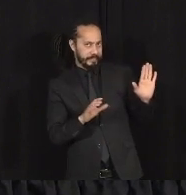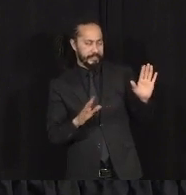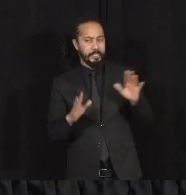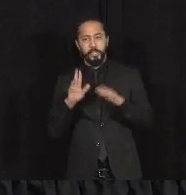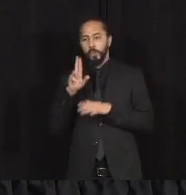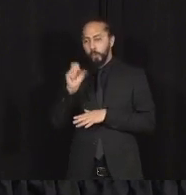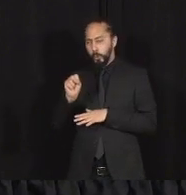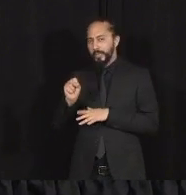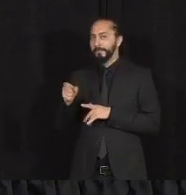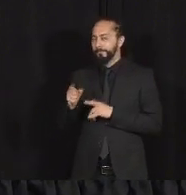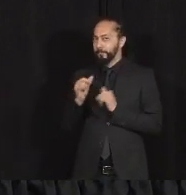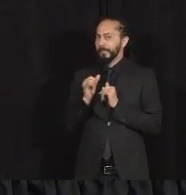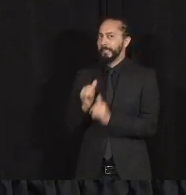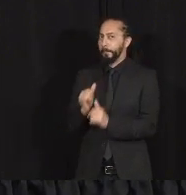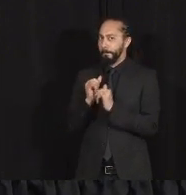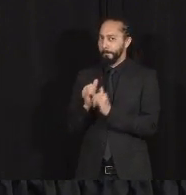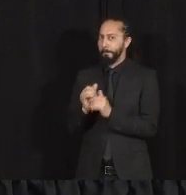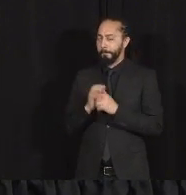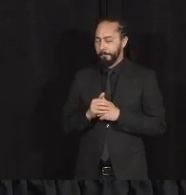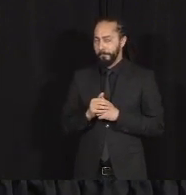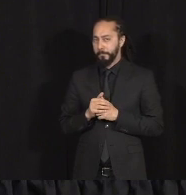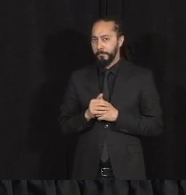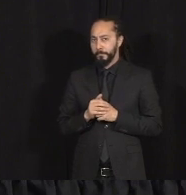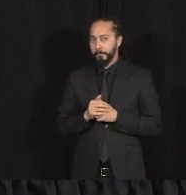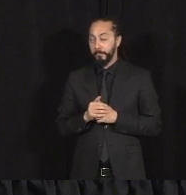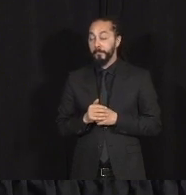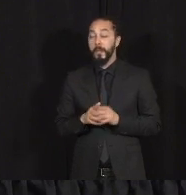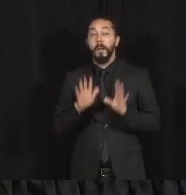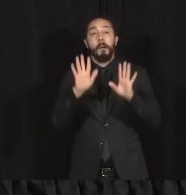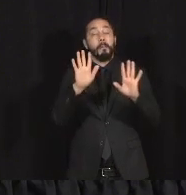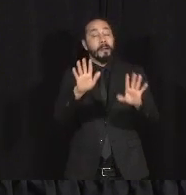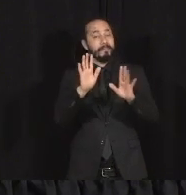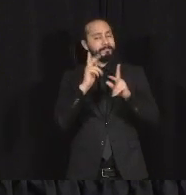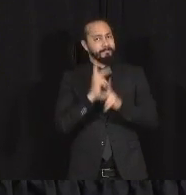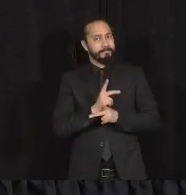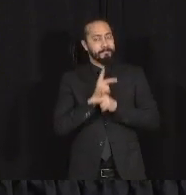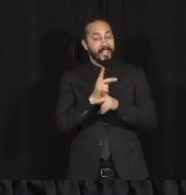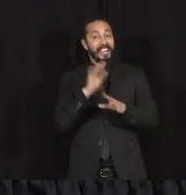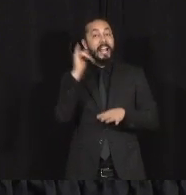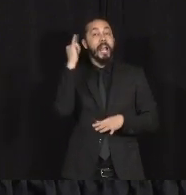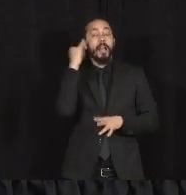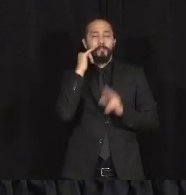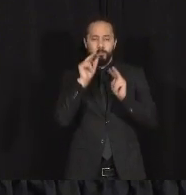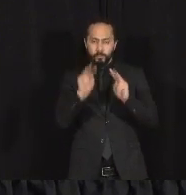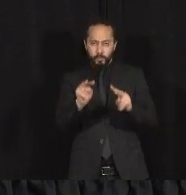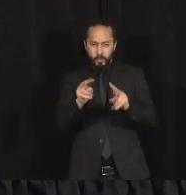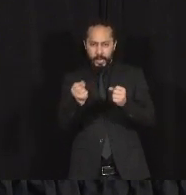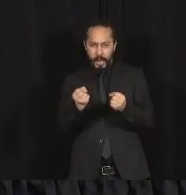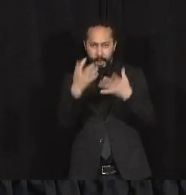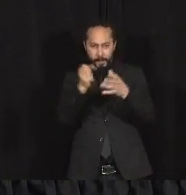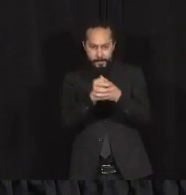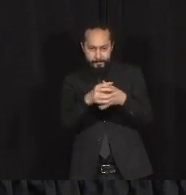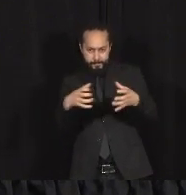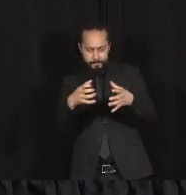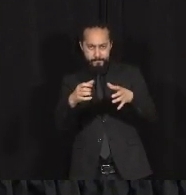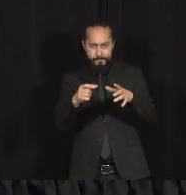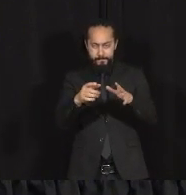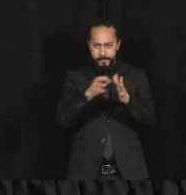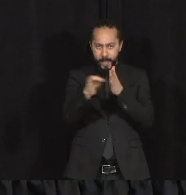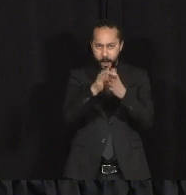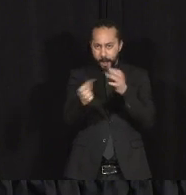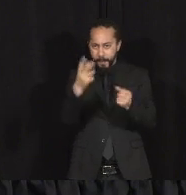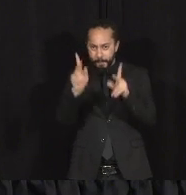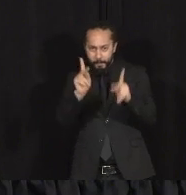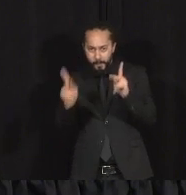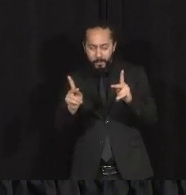one tracks cases, it really is rather difficult to know exactly where you stand. You have